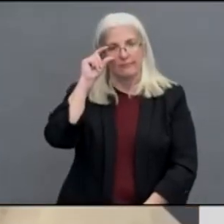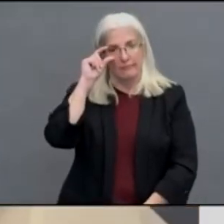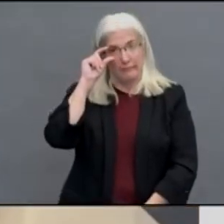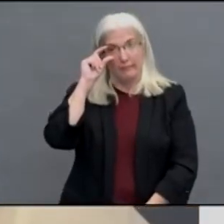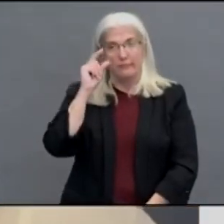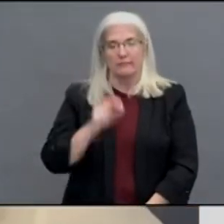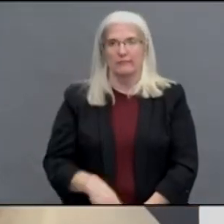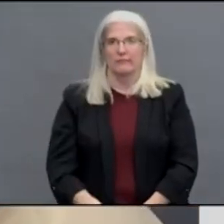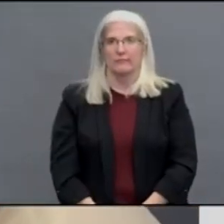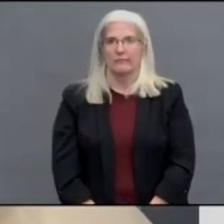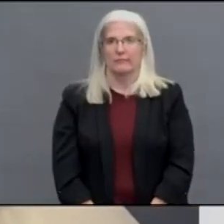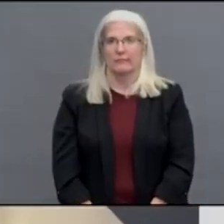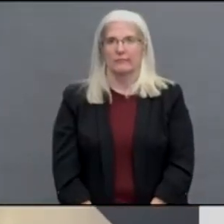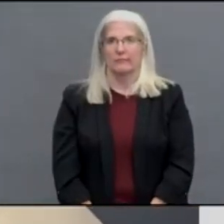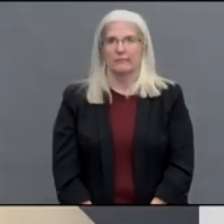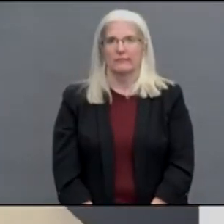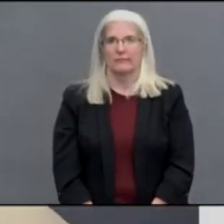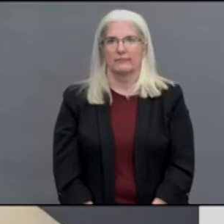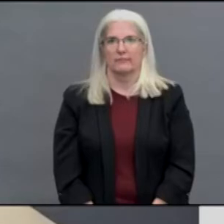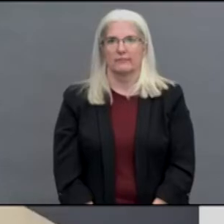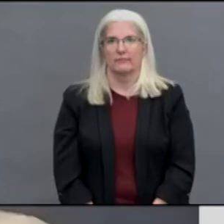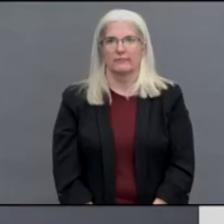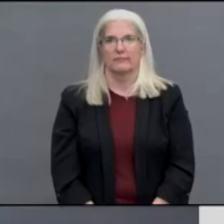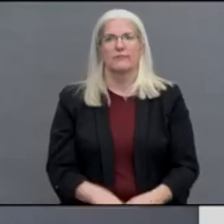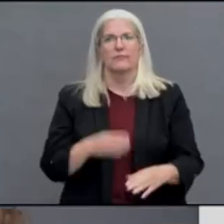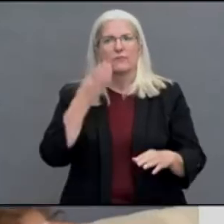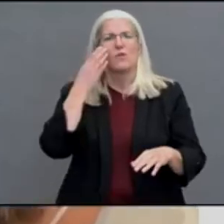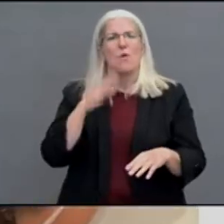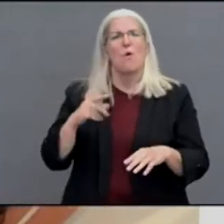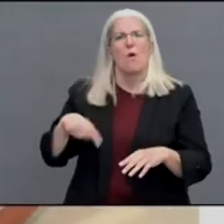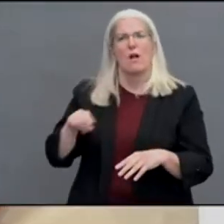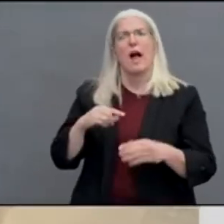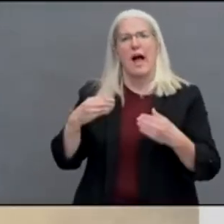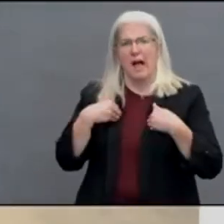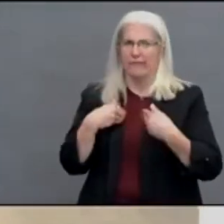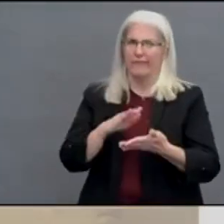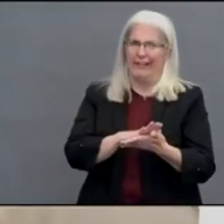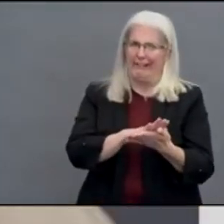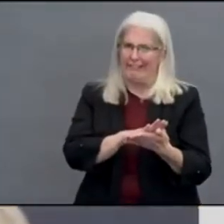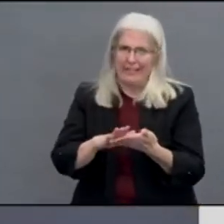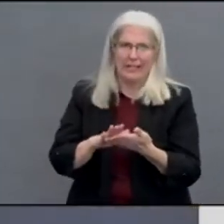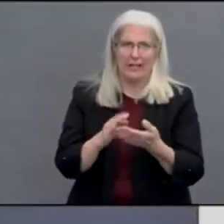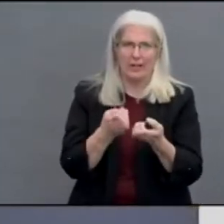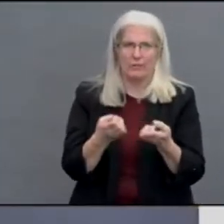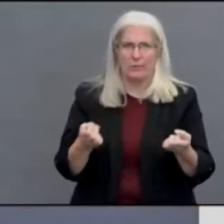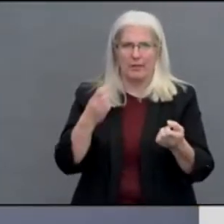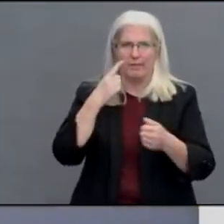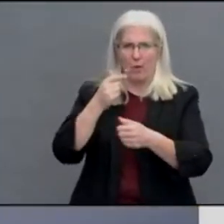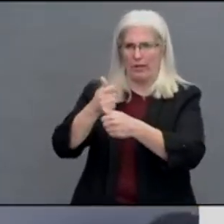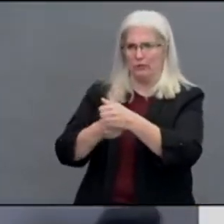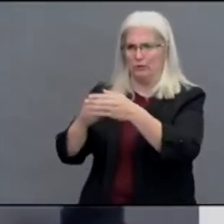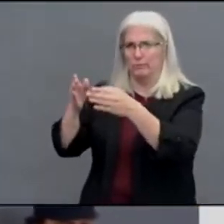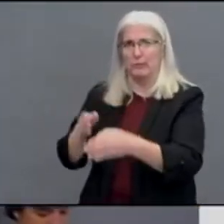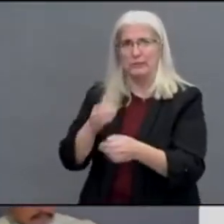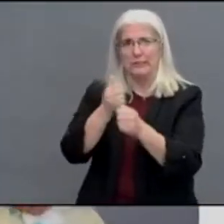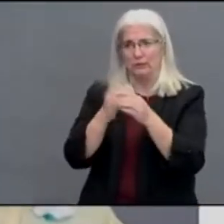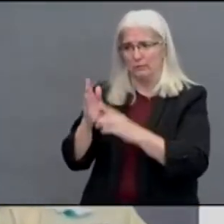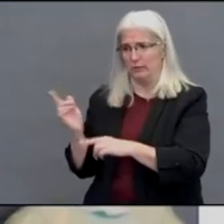And so they do have, clean materials for each person. And this swab,